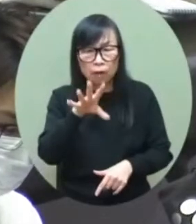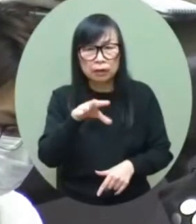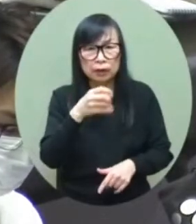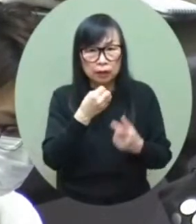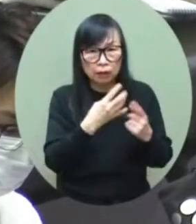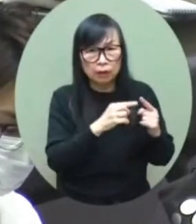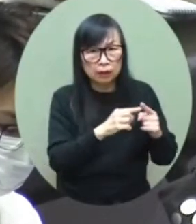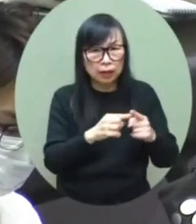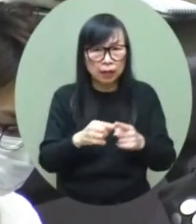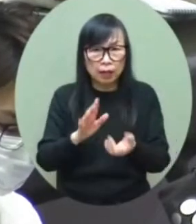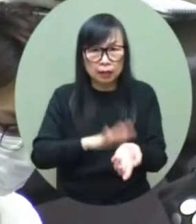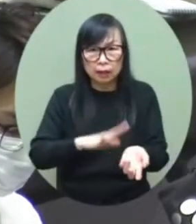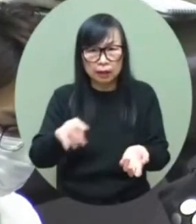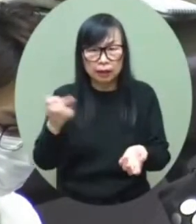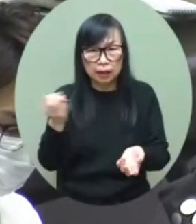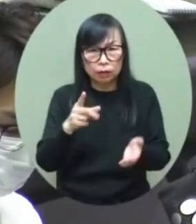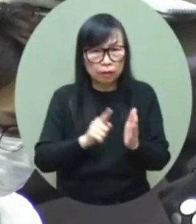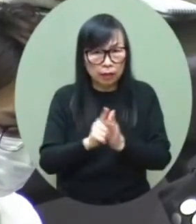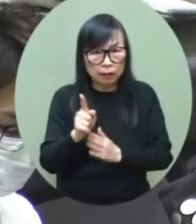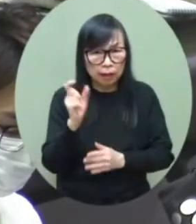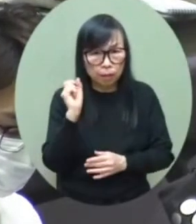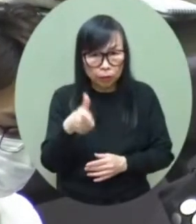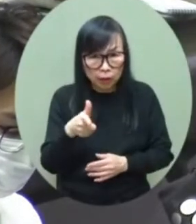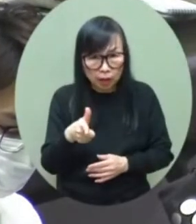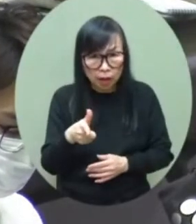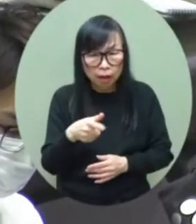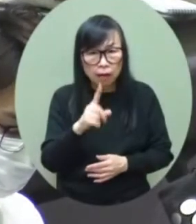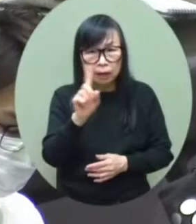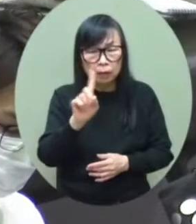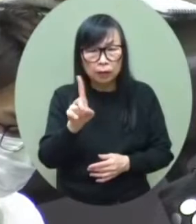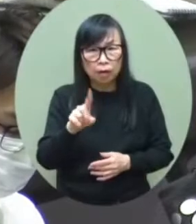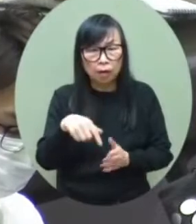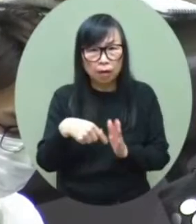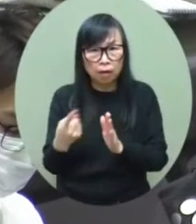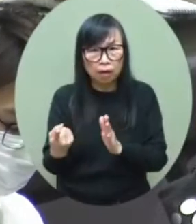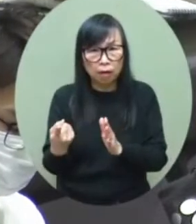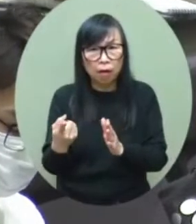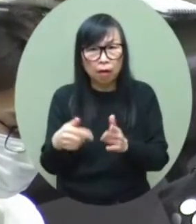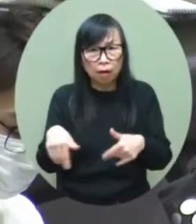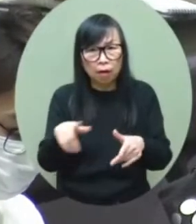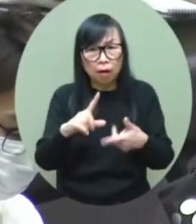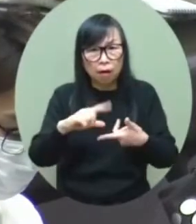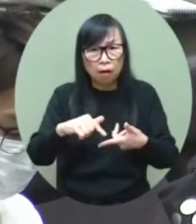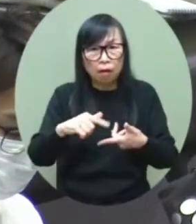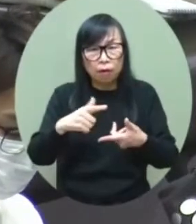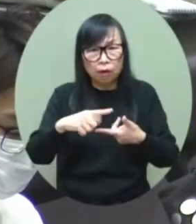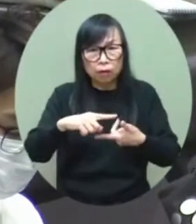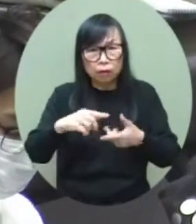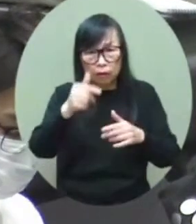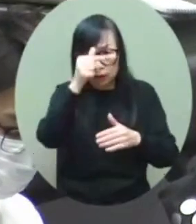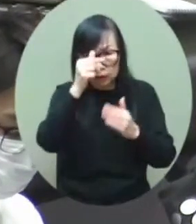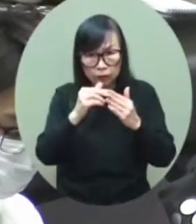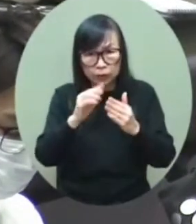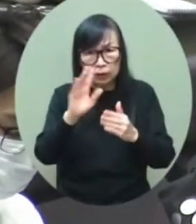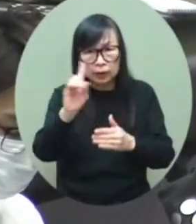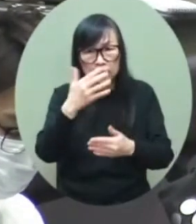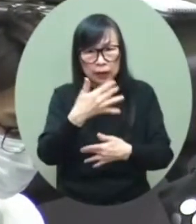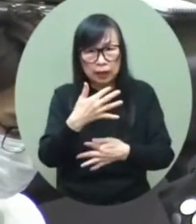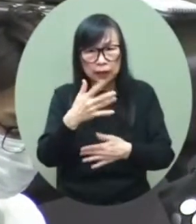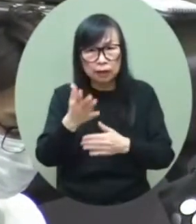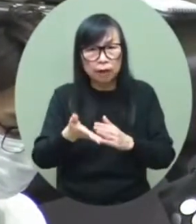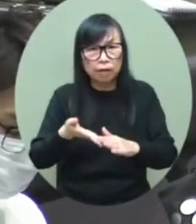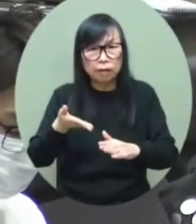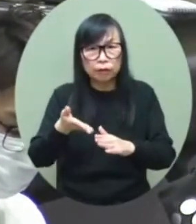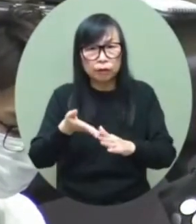measures to prevent imported cases? How can you convince the public that the pandemic will not go up